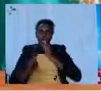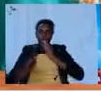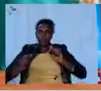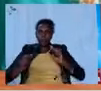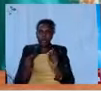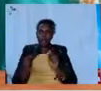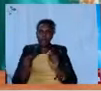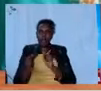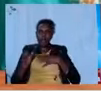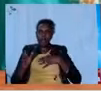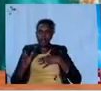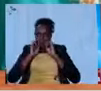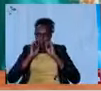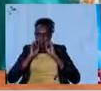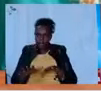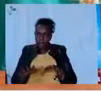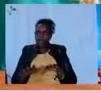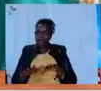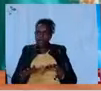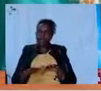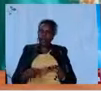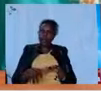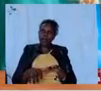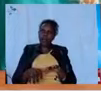Savior. I'm happy and